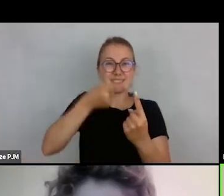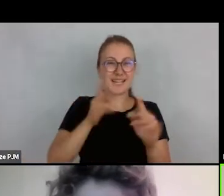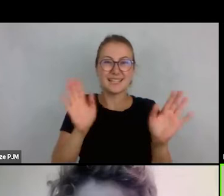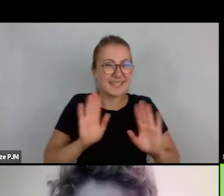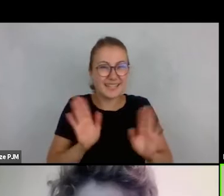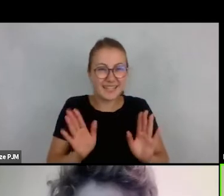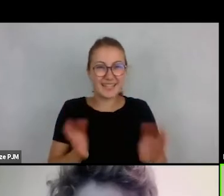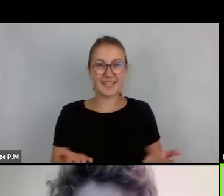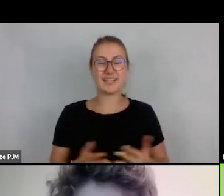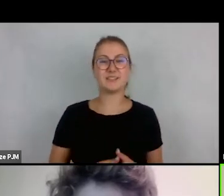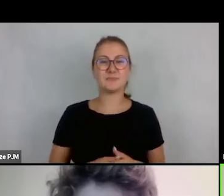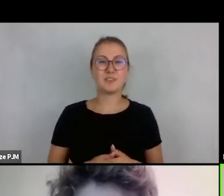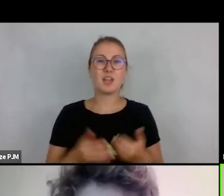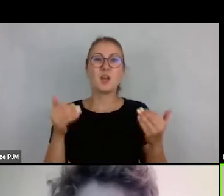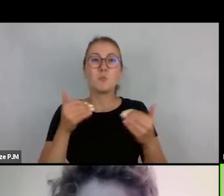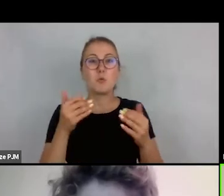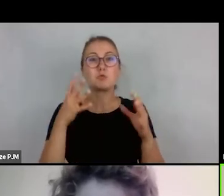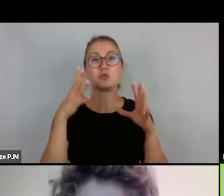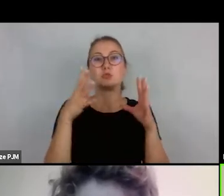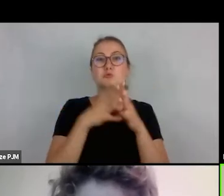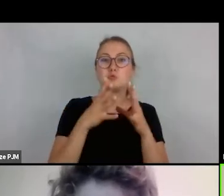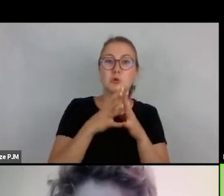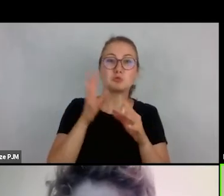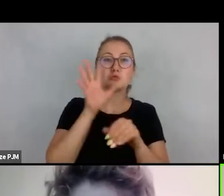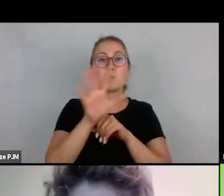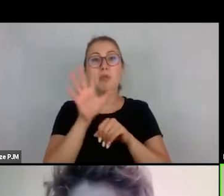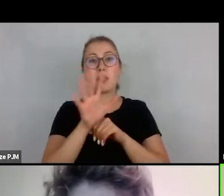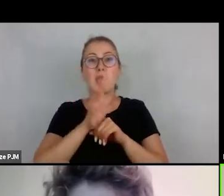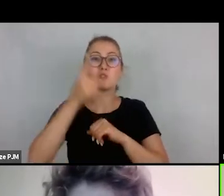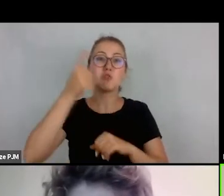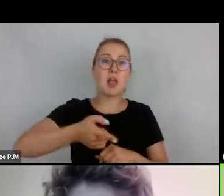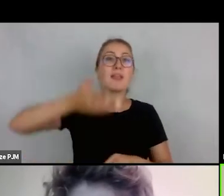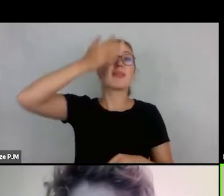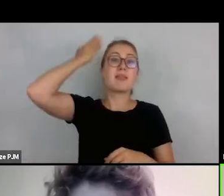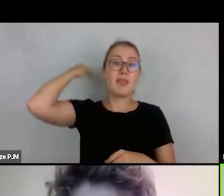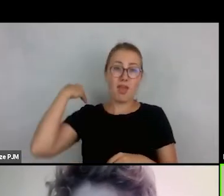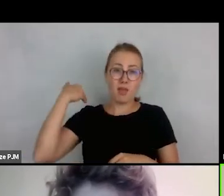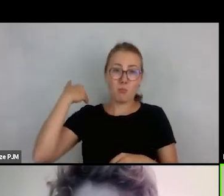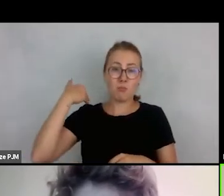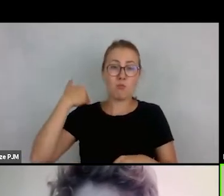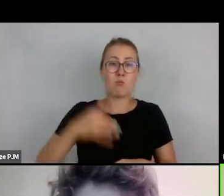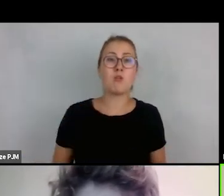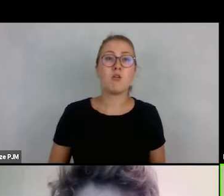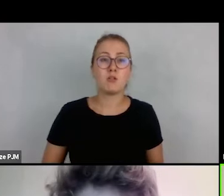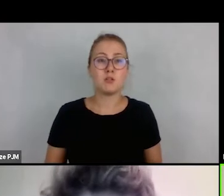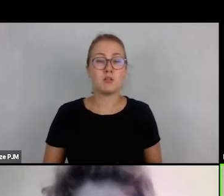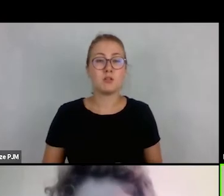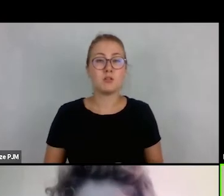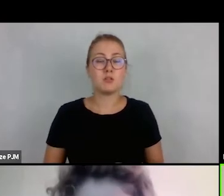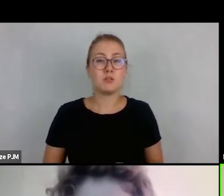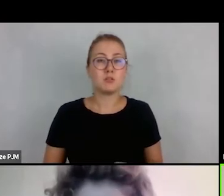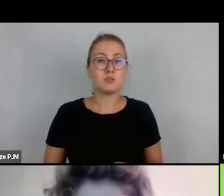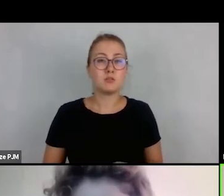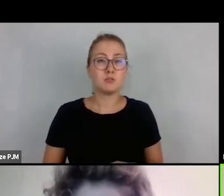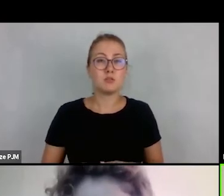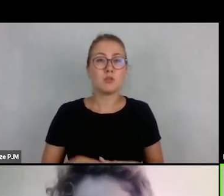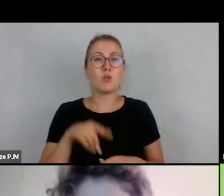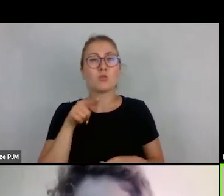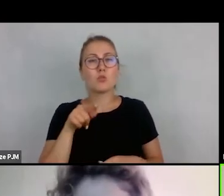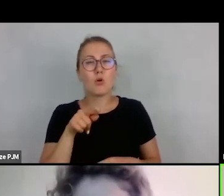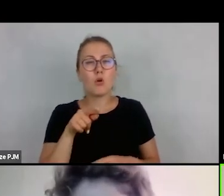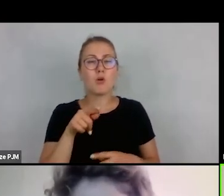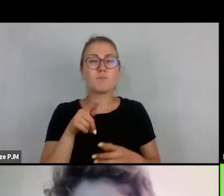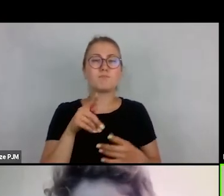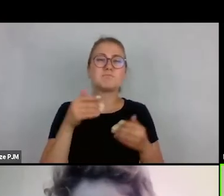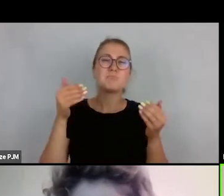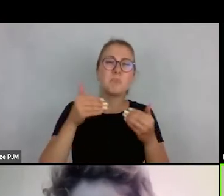call sometimes, people would mistake me for a woman. And I would always drop my voice a little bit lower to make sure that I came across as a